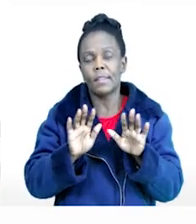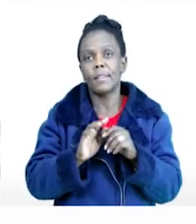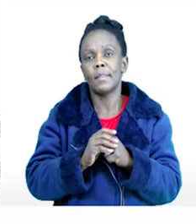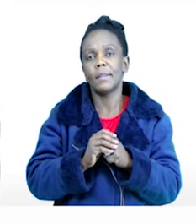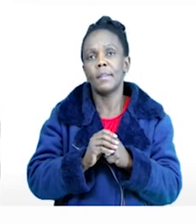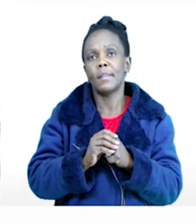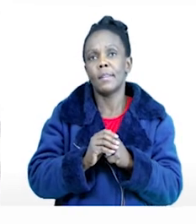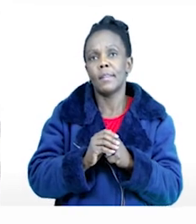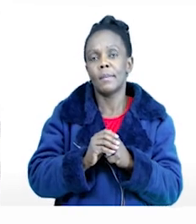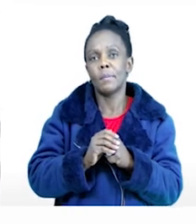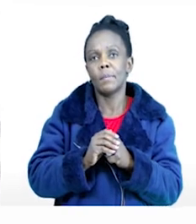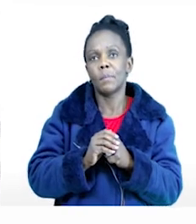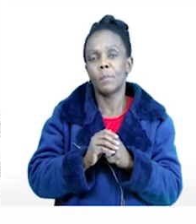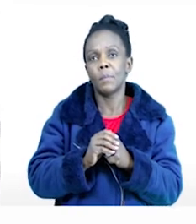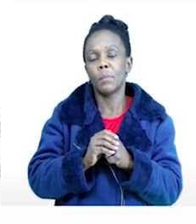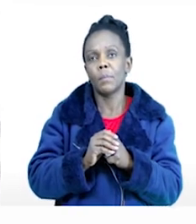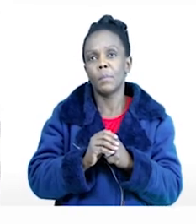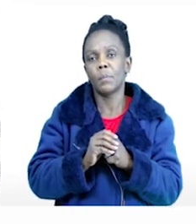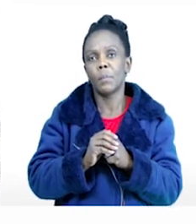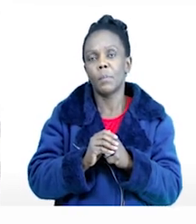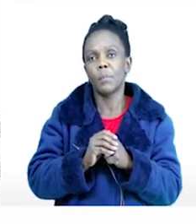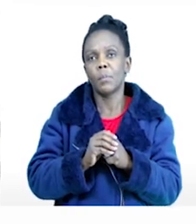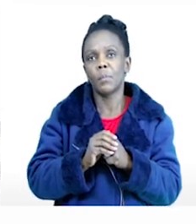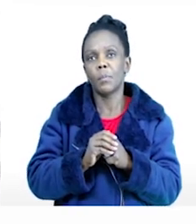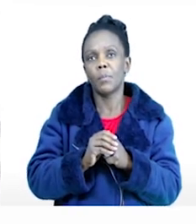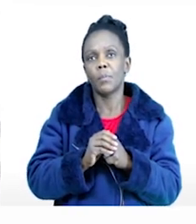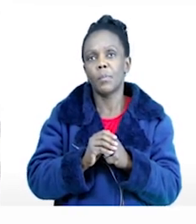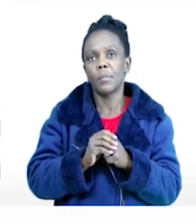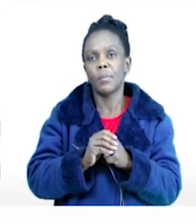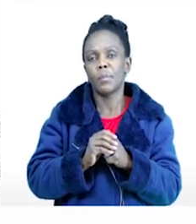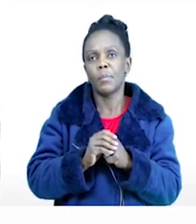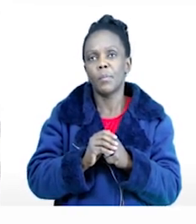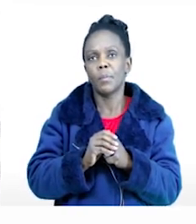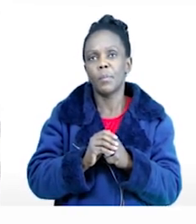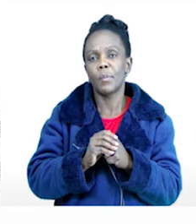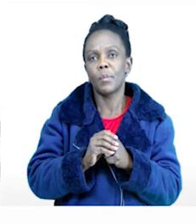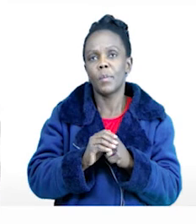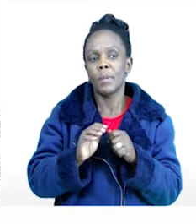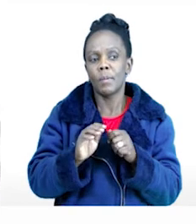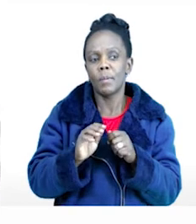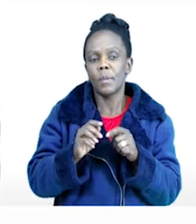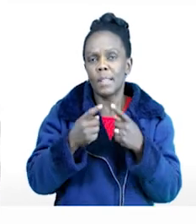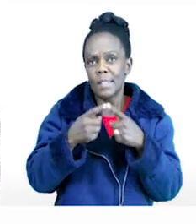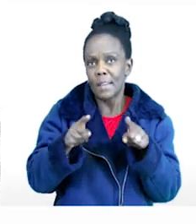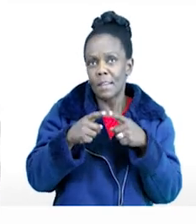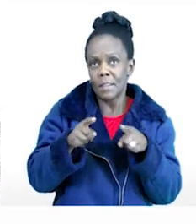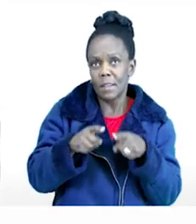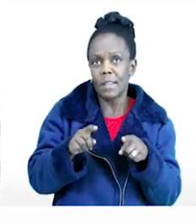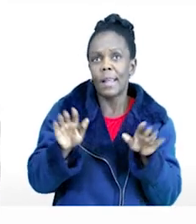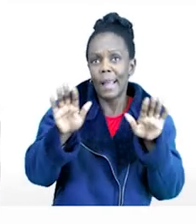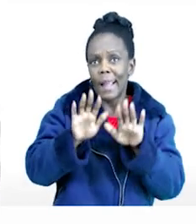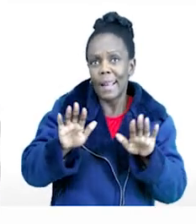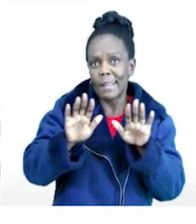everywhere. Don't leave the aeroplane white as well. I want you to take colors and use them on different parts of the